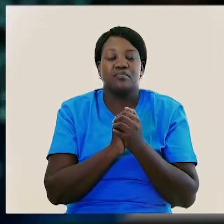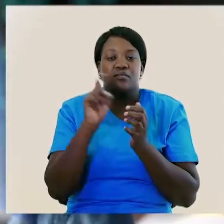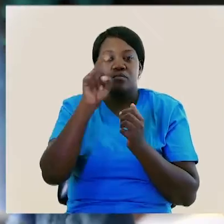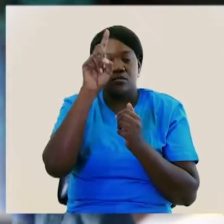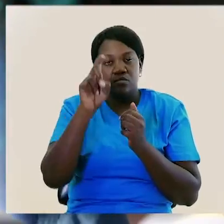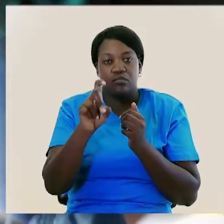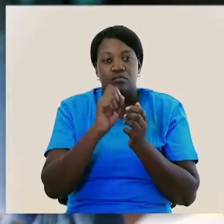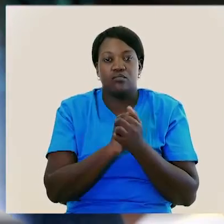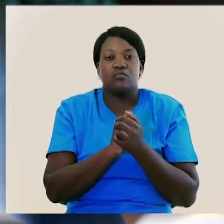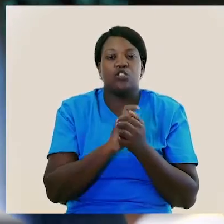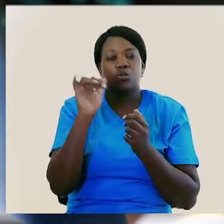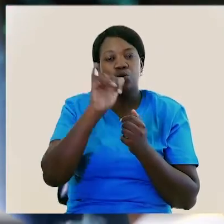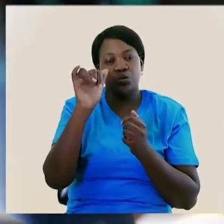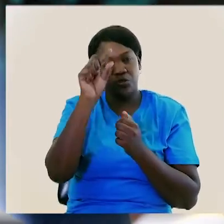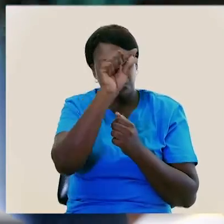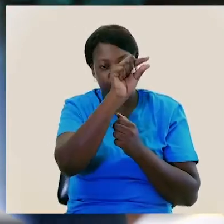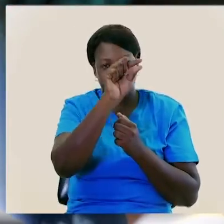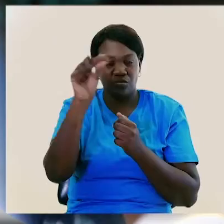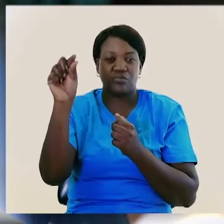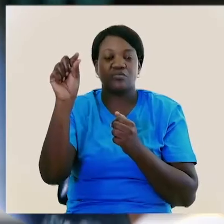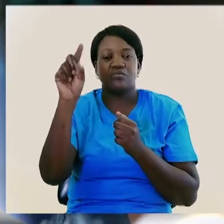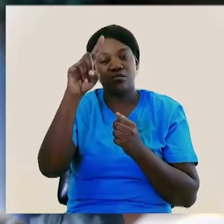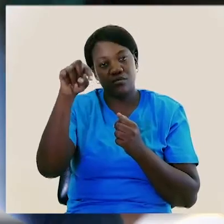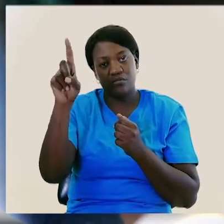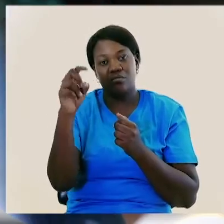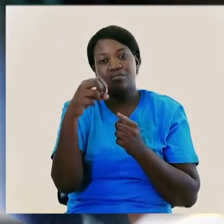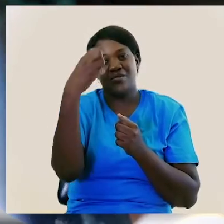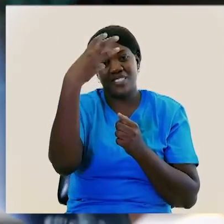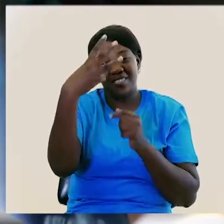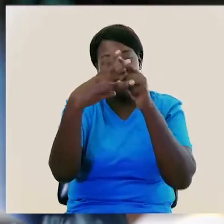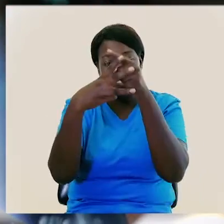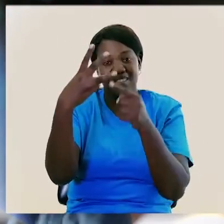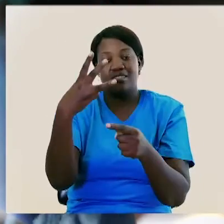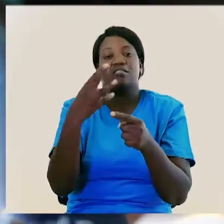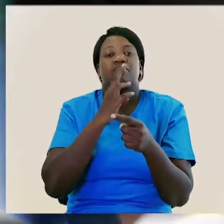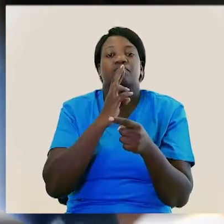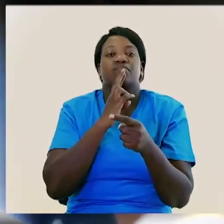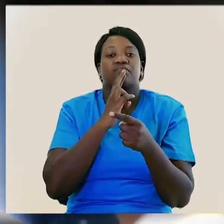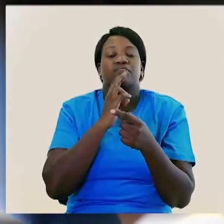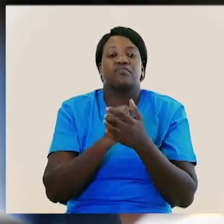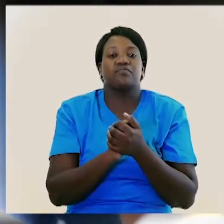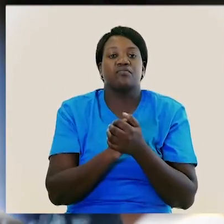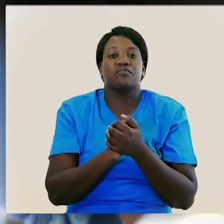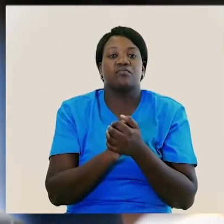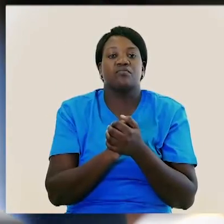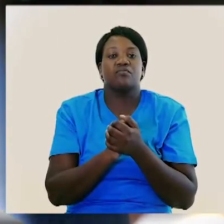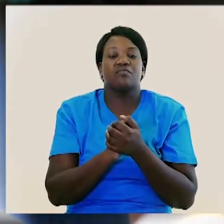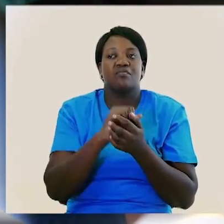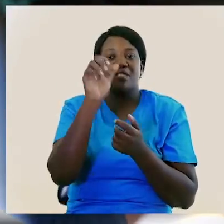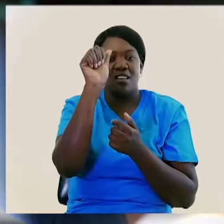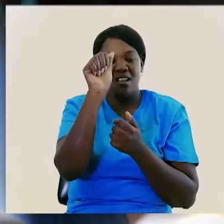question. Tell us which statement you think is correct amongst these three options. Coincidence means